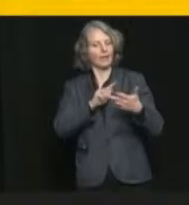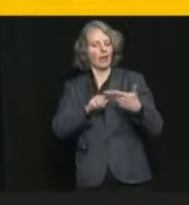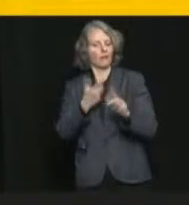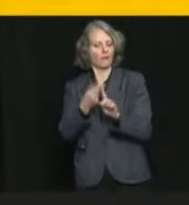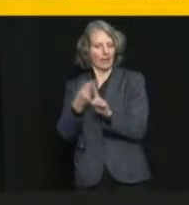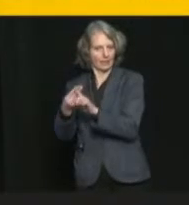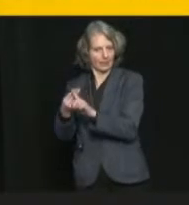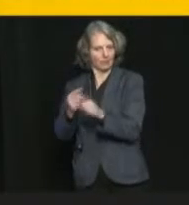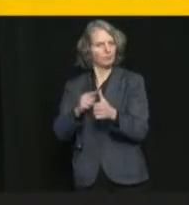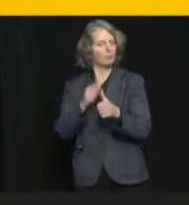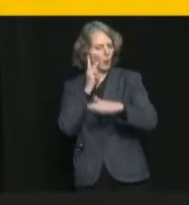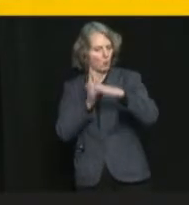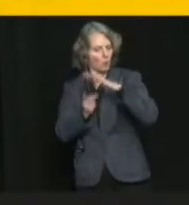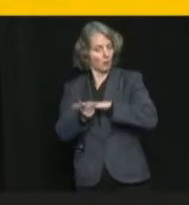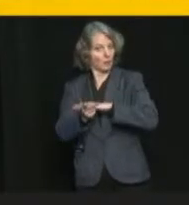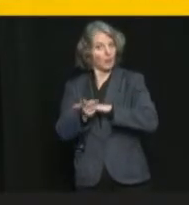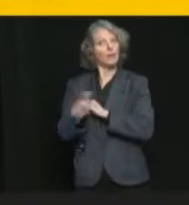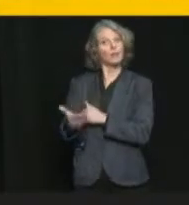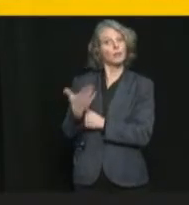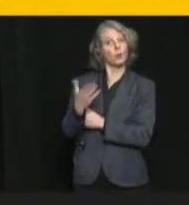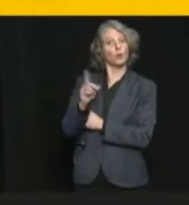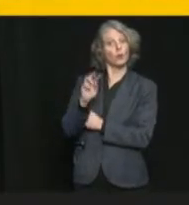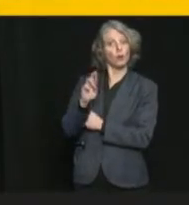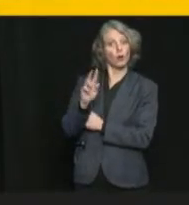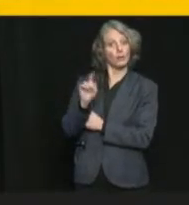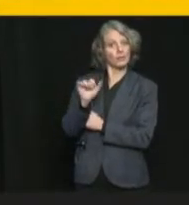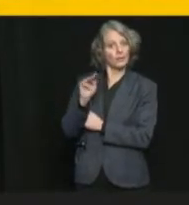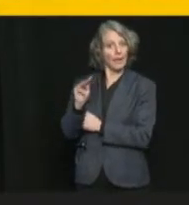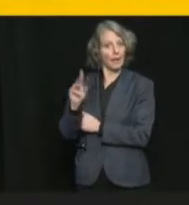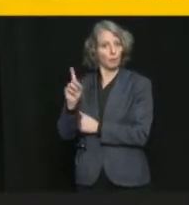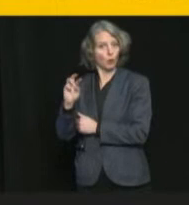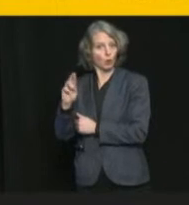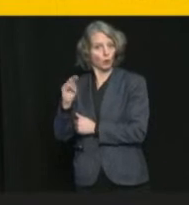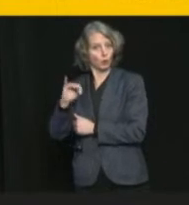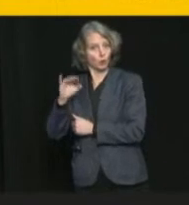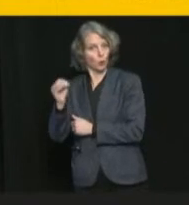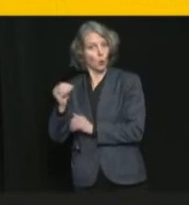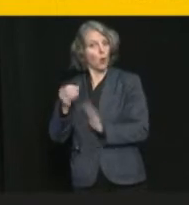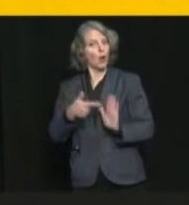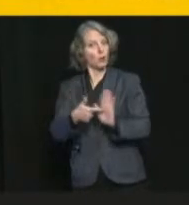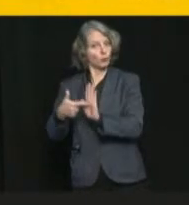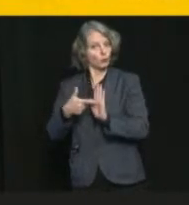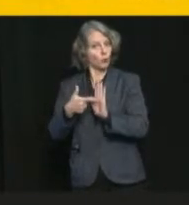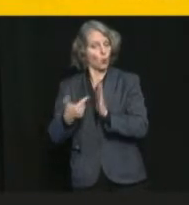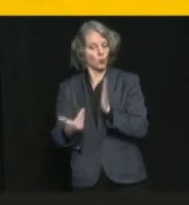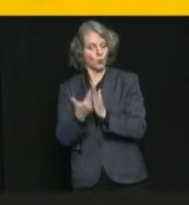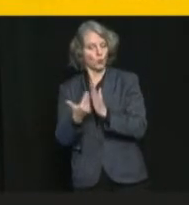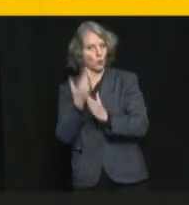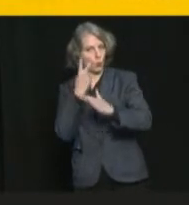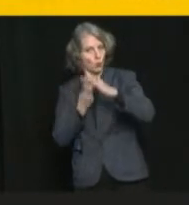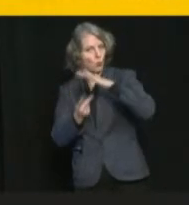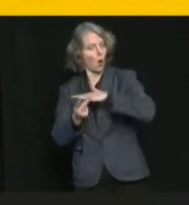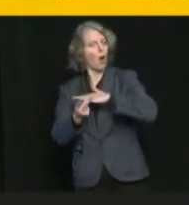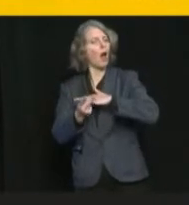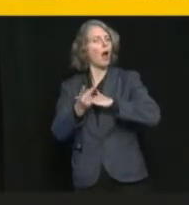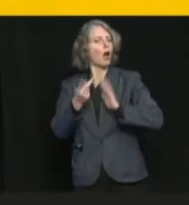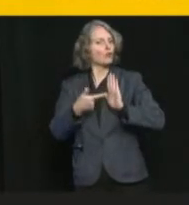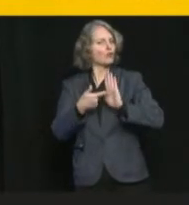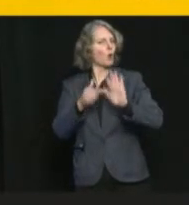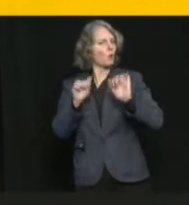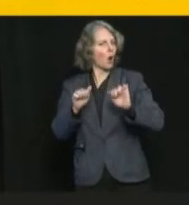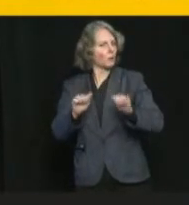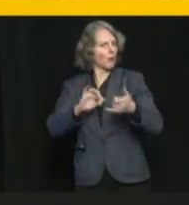This morning, Dr. Tam and Dr. New presented new models that show the potential spread of the virus over the next few weeks.